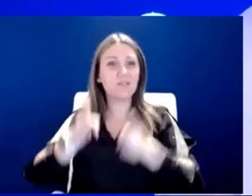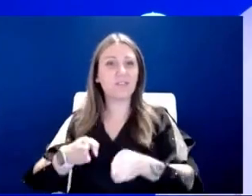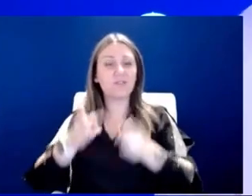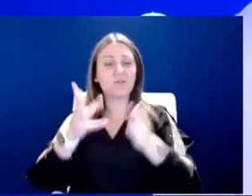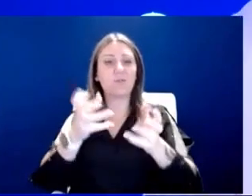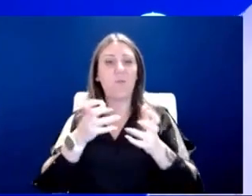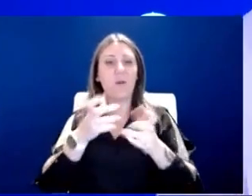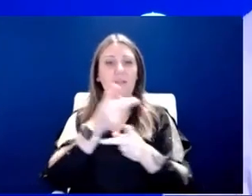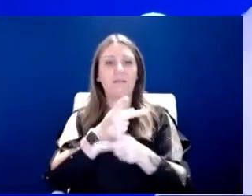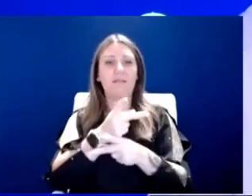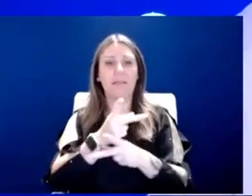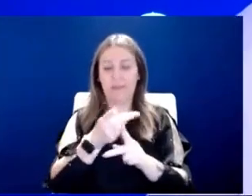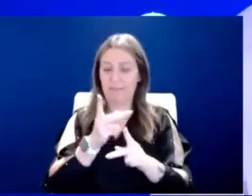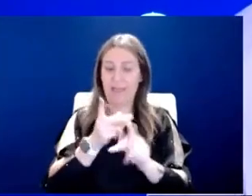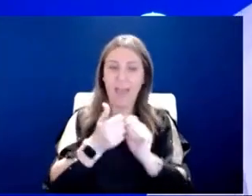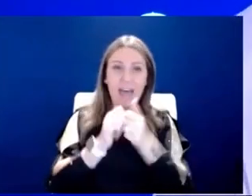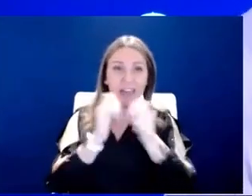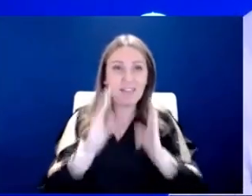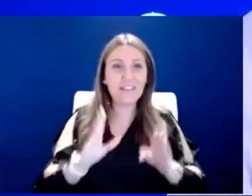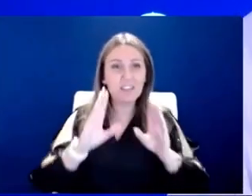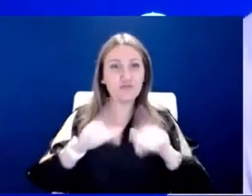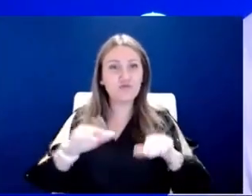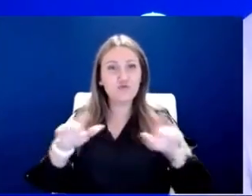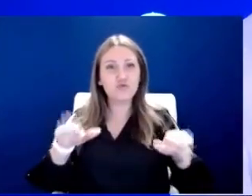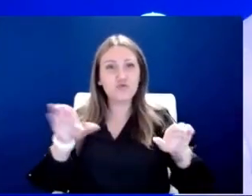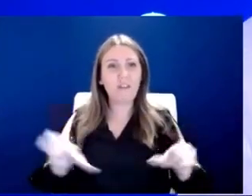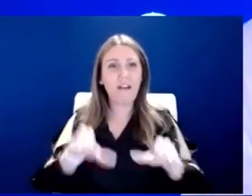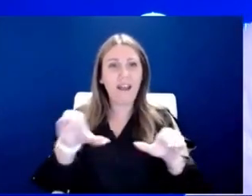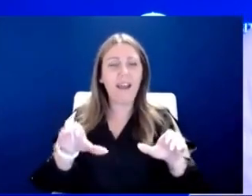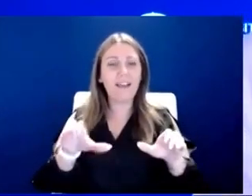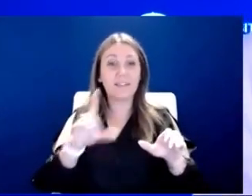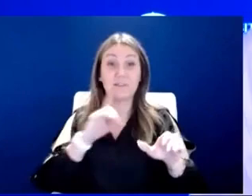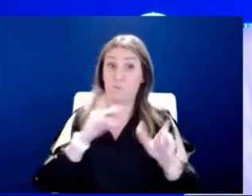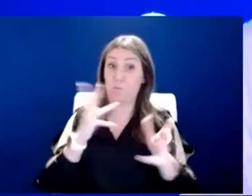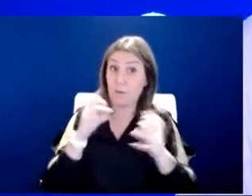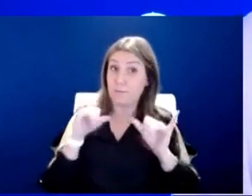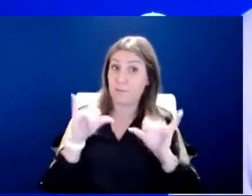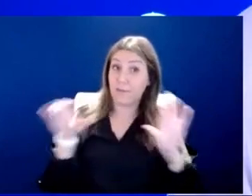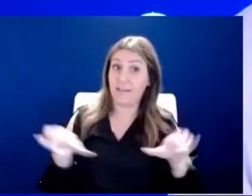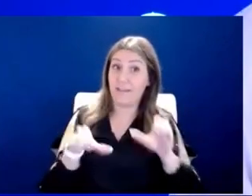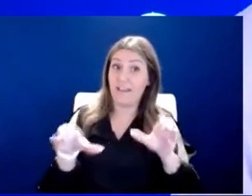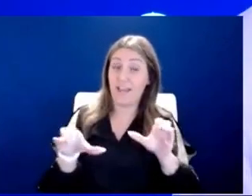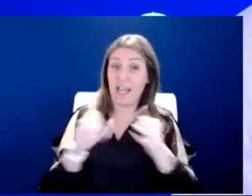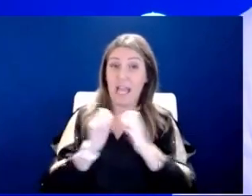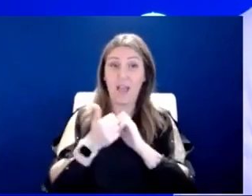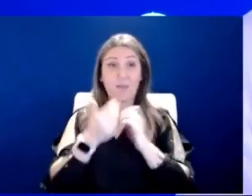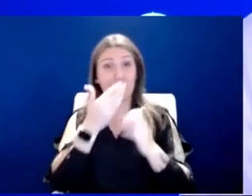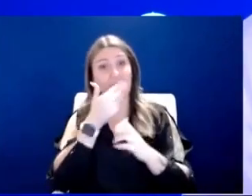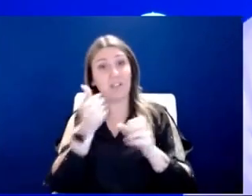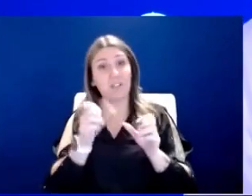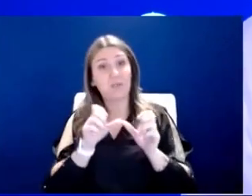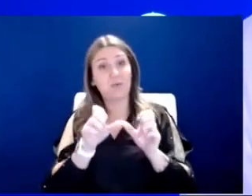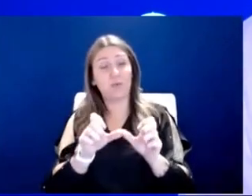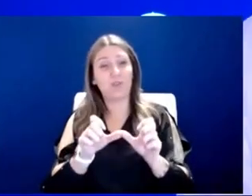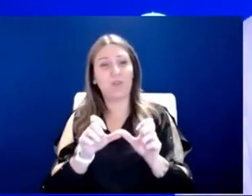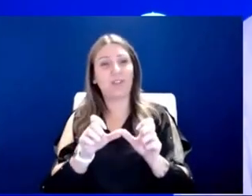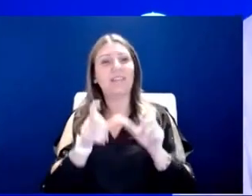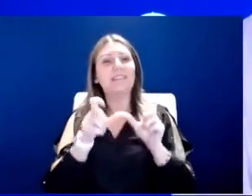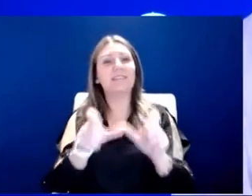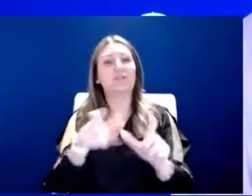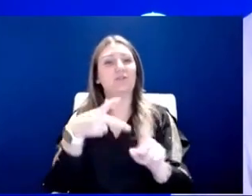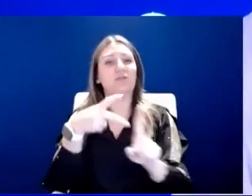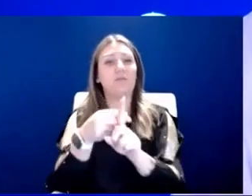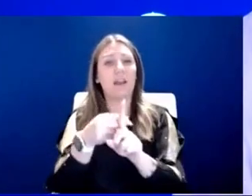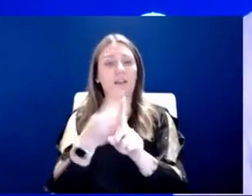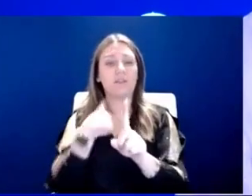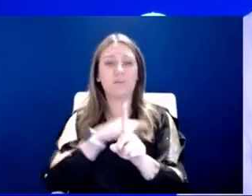our people who are active. And I think the best way to do that is to continue to get vaccinated. We know the immense complications